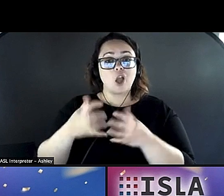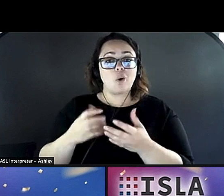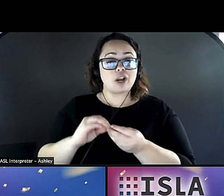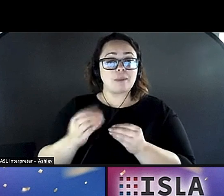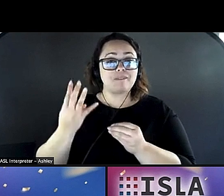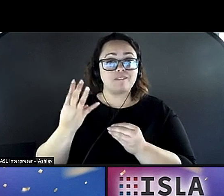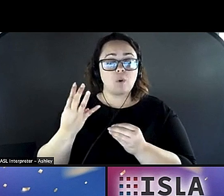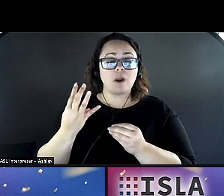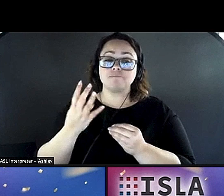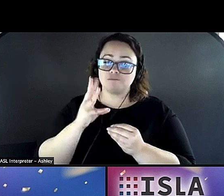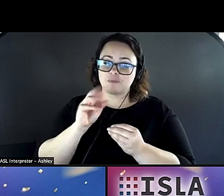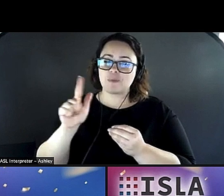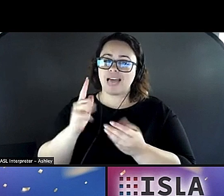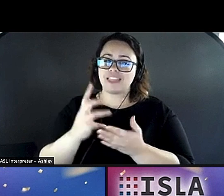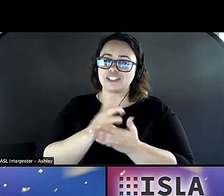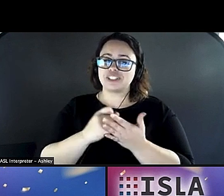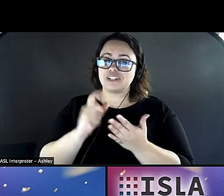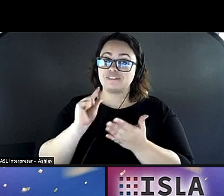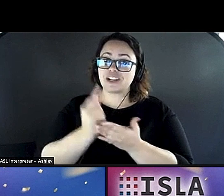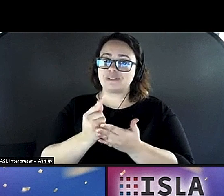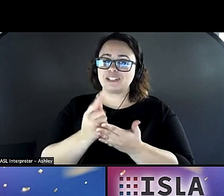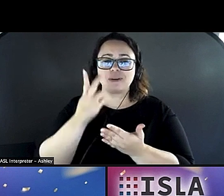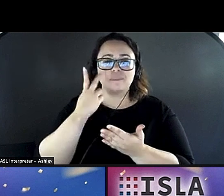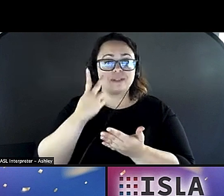well deserved. And we'll see you next year.